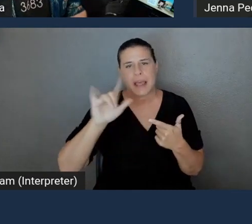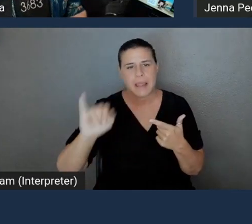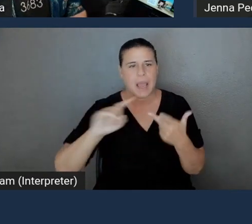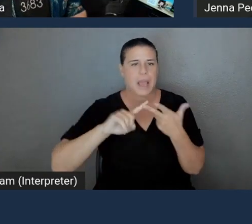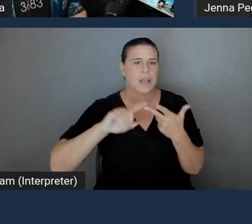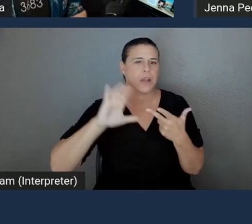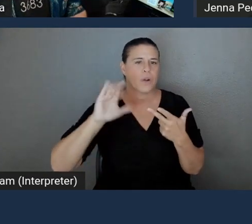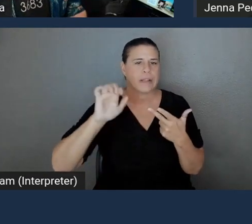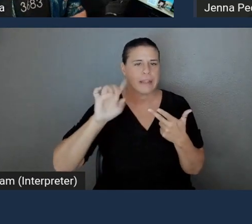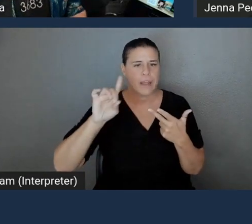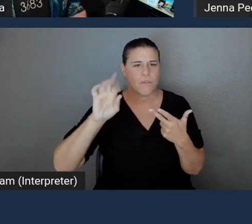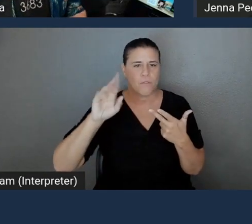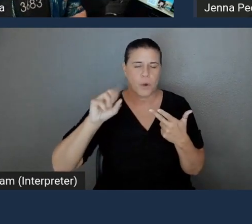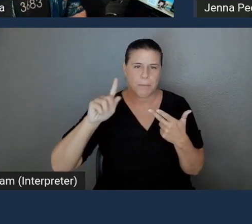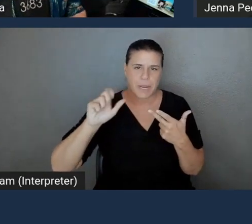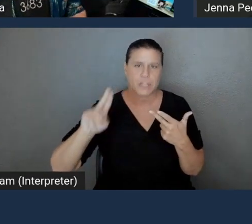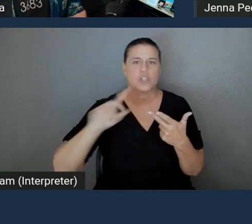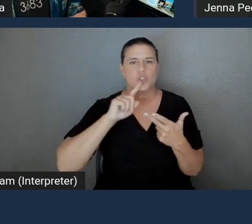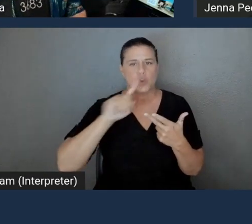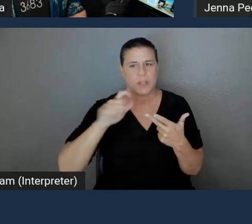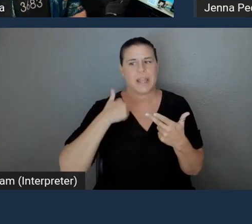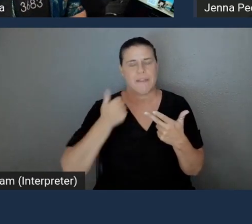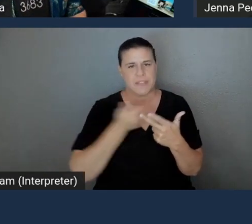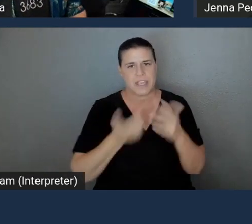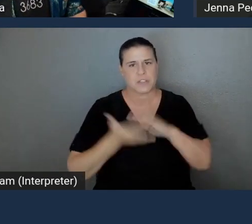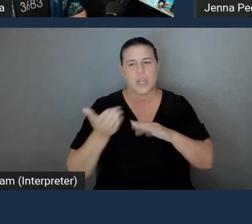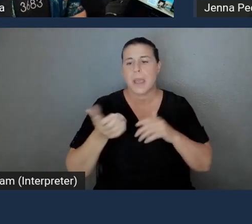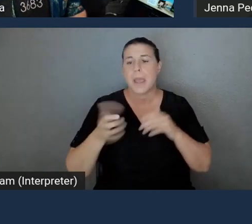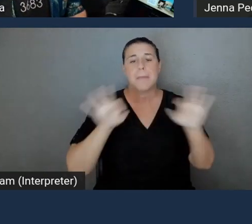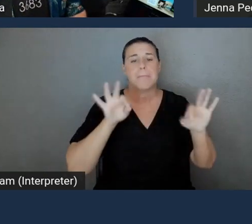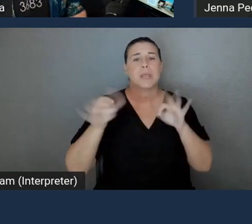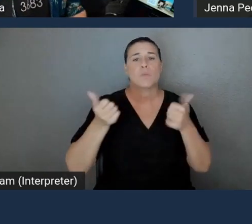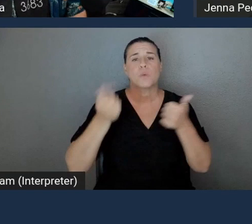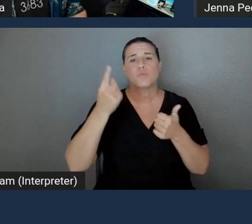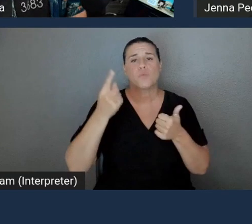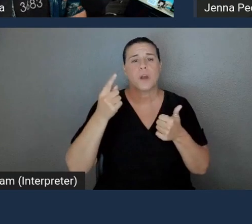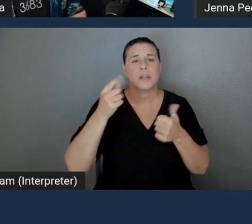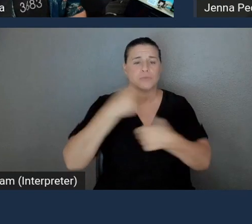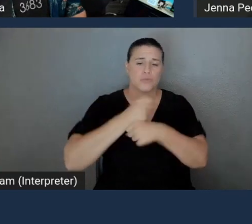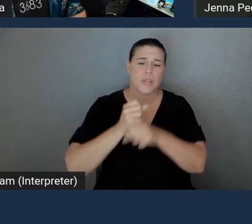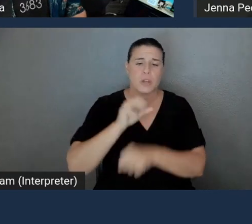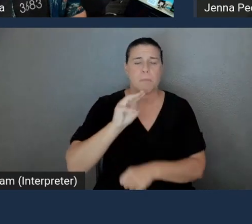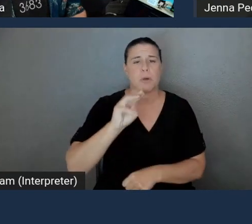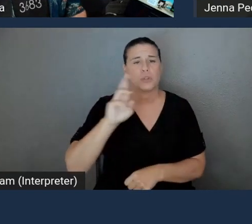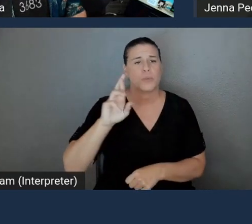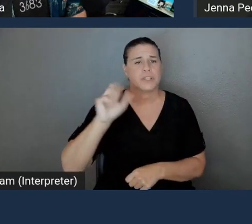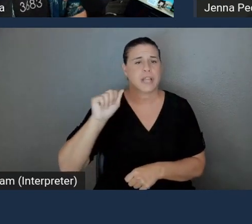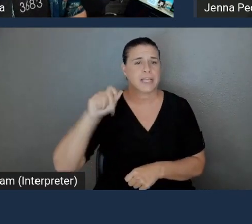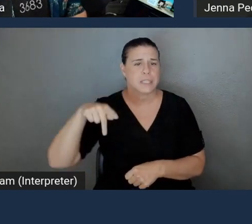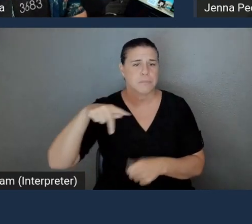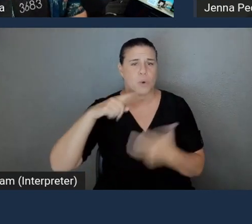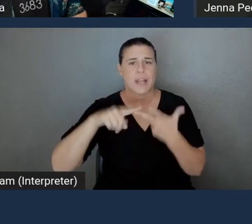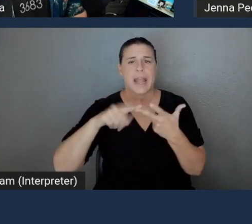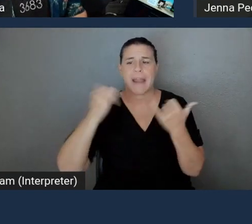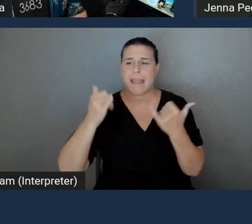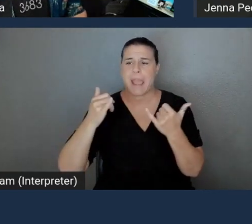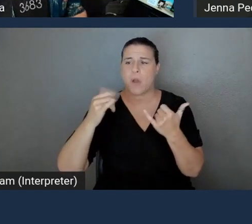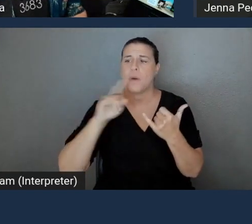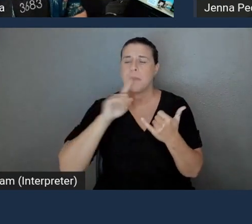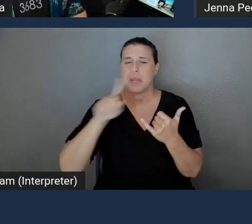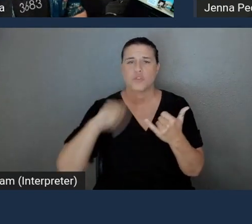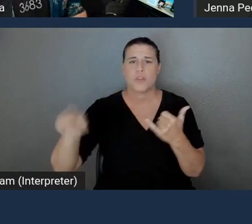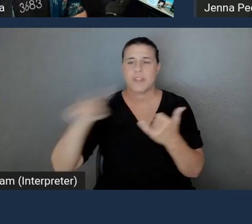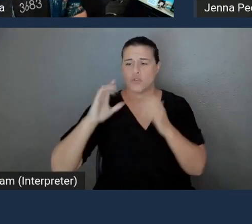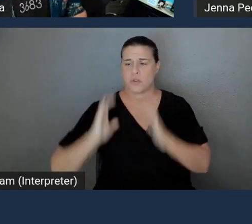CloudFormation, to get things up and running, choose your buckets, create your multi-region access point, and then to update your client to now point to your multi-region access